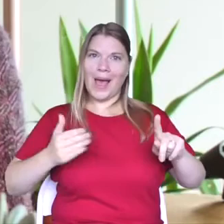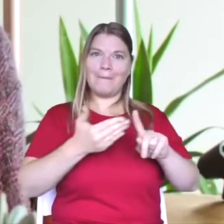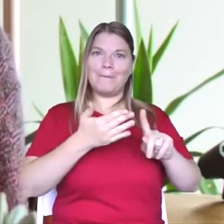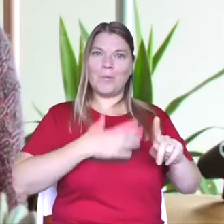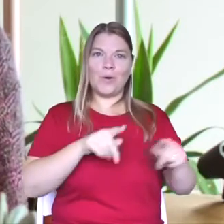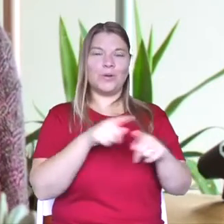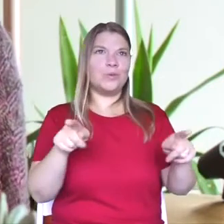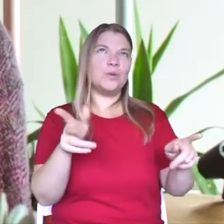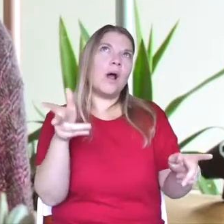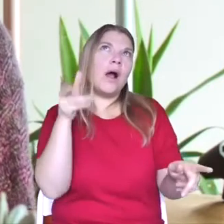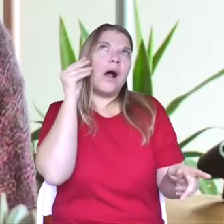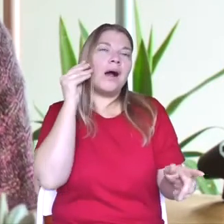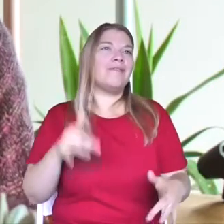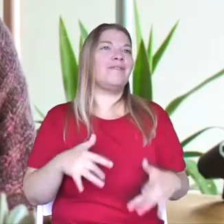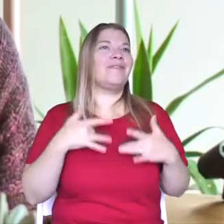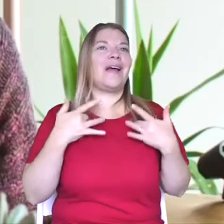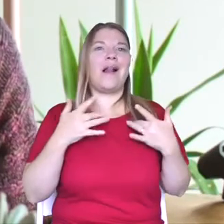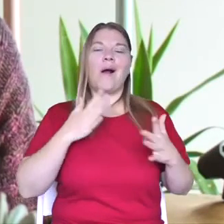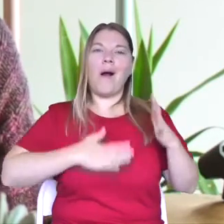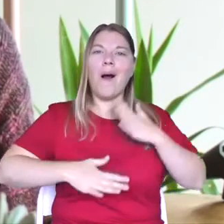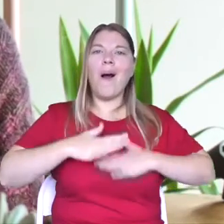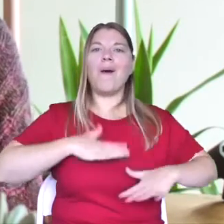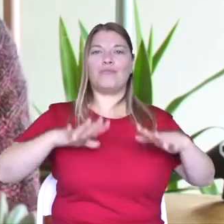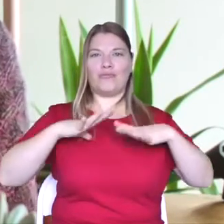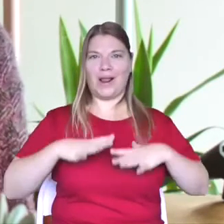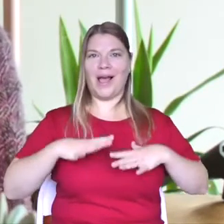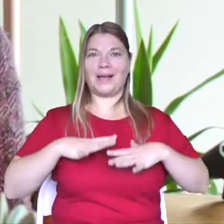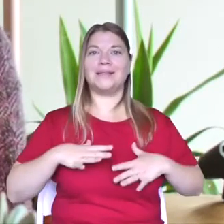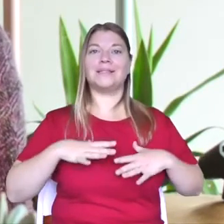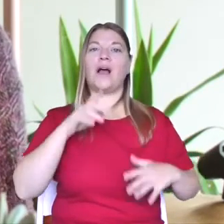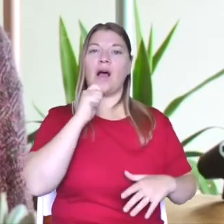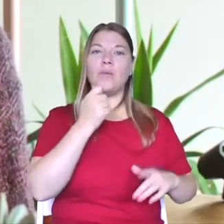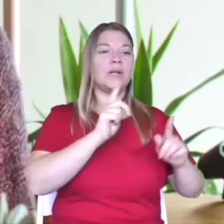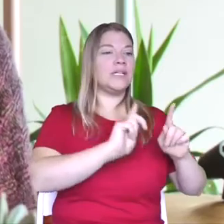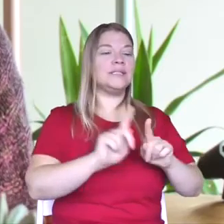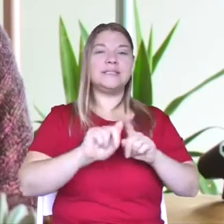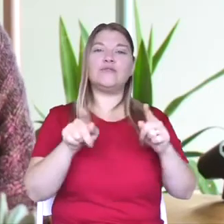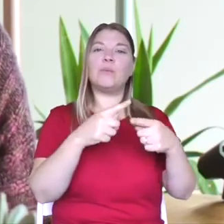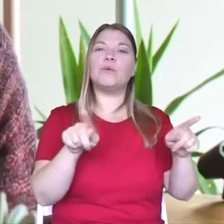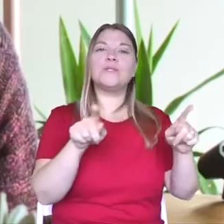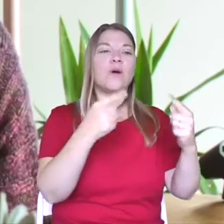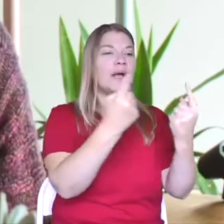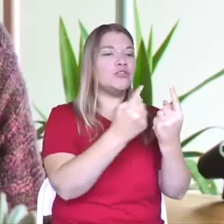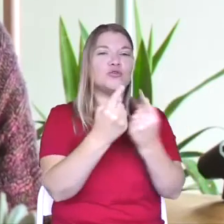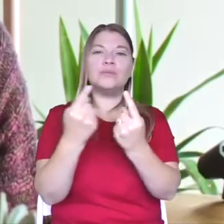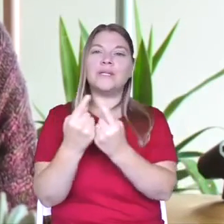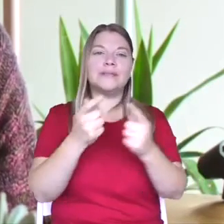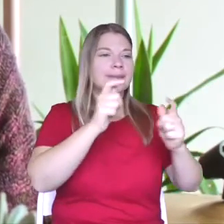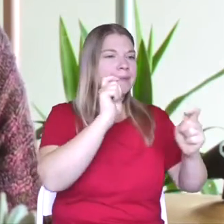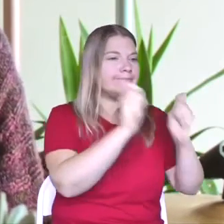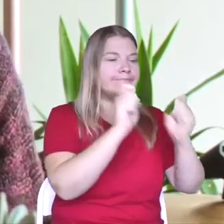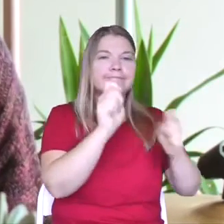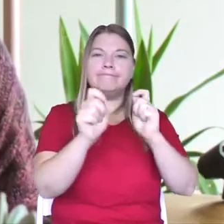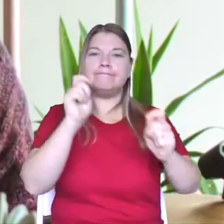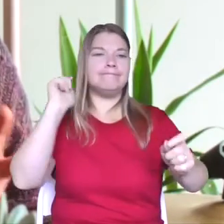it. The sound bath will involve me playing different musical instruments that have chiming, resonating sounds that will